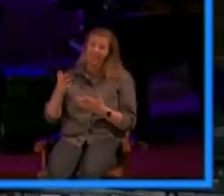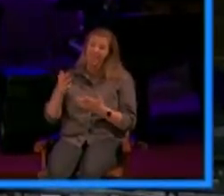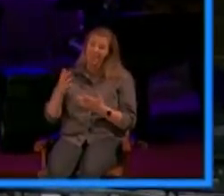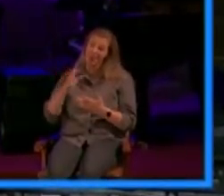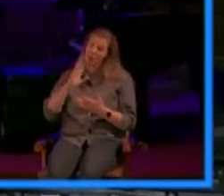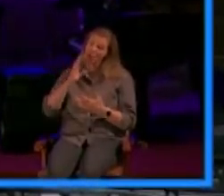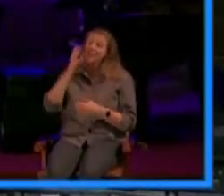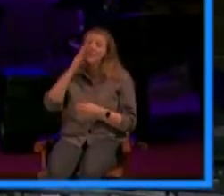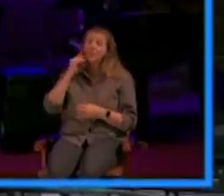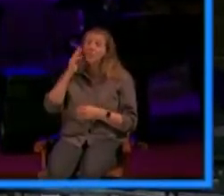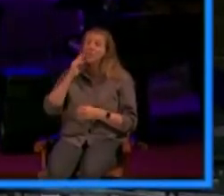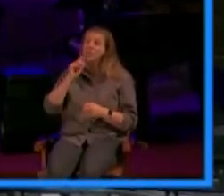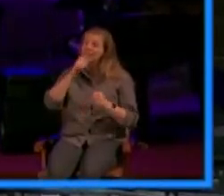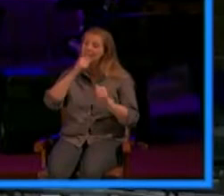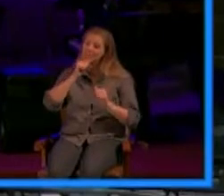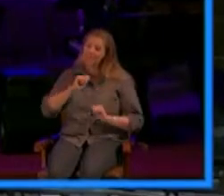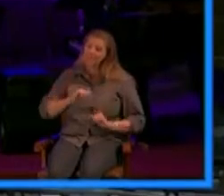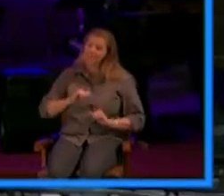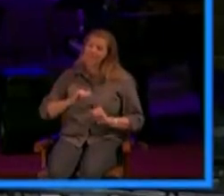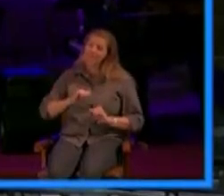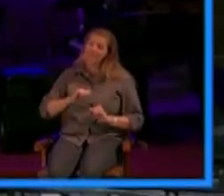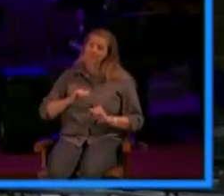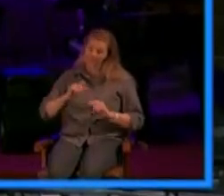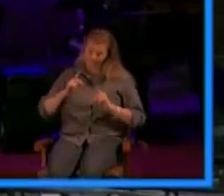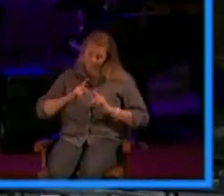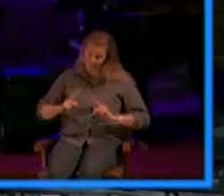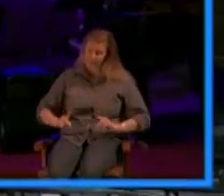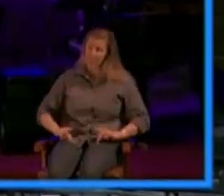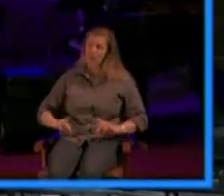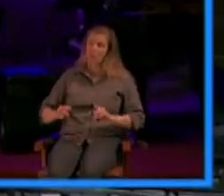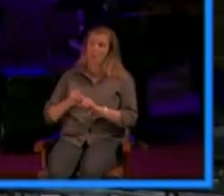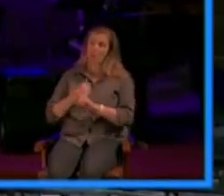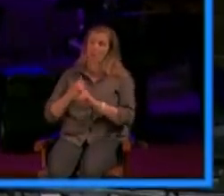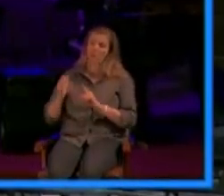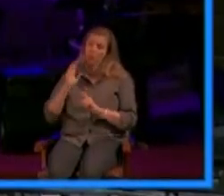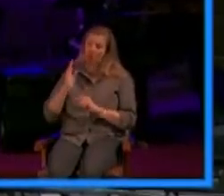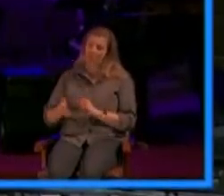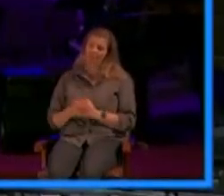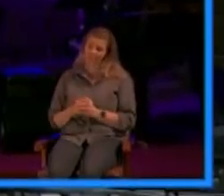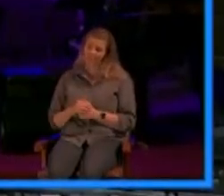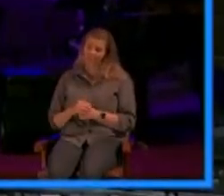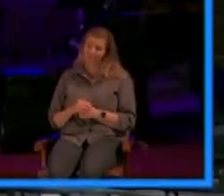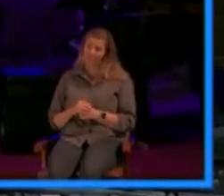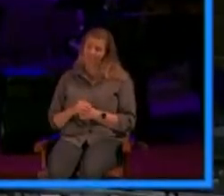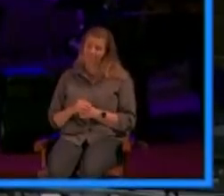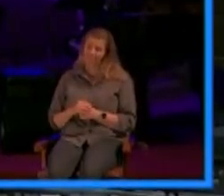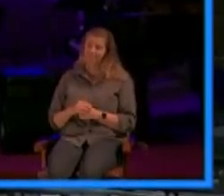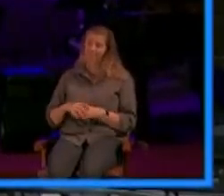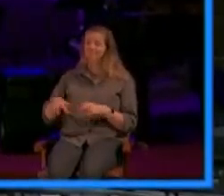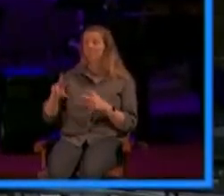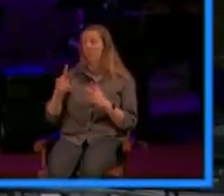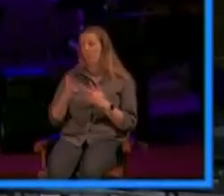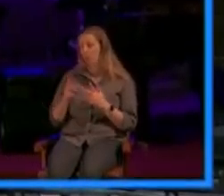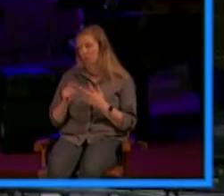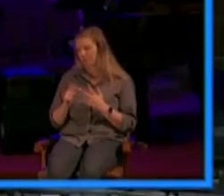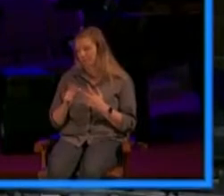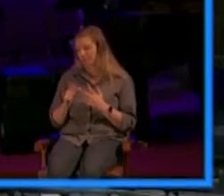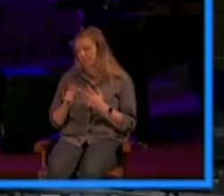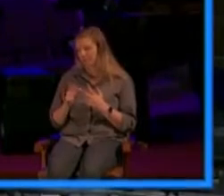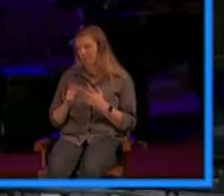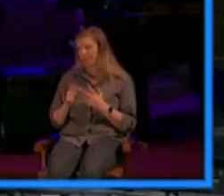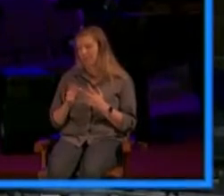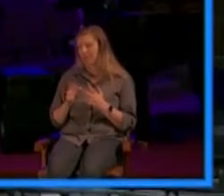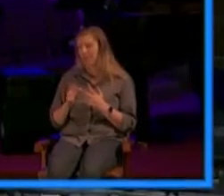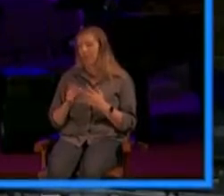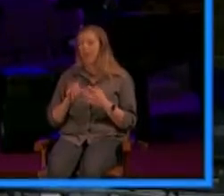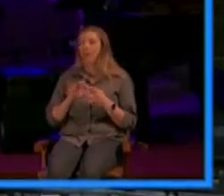price physically. But there's a third form that most of us, this will get a little closer to home, and that's relational.